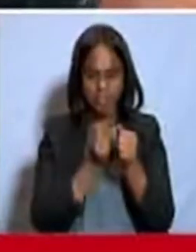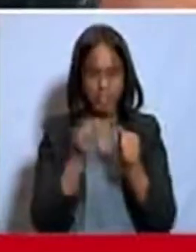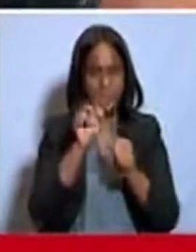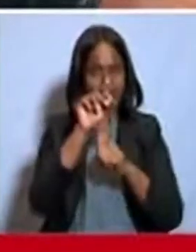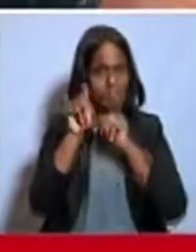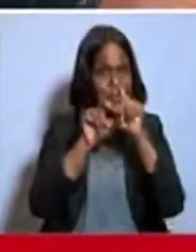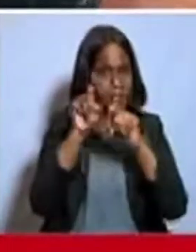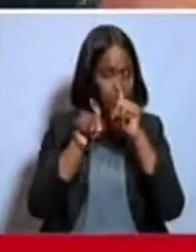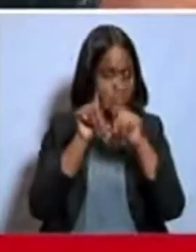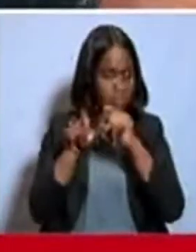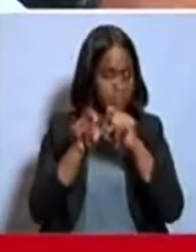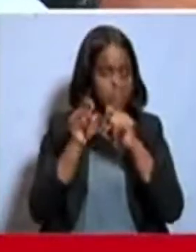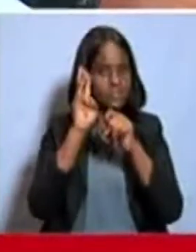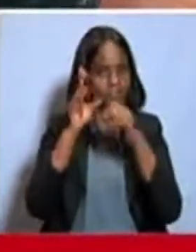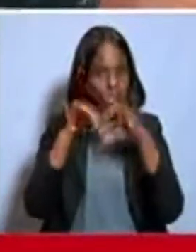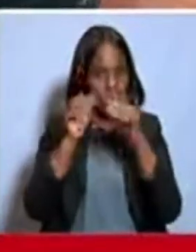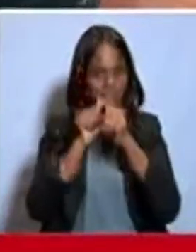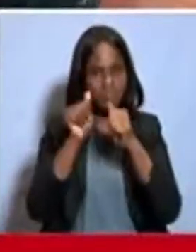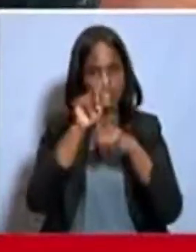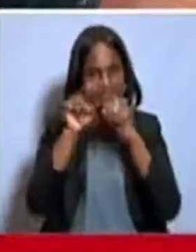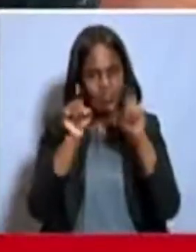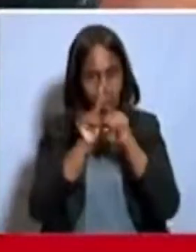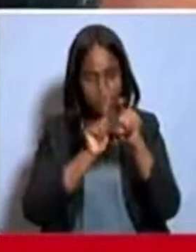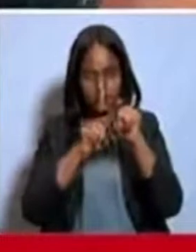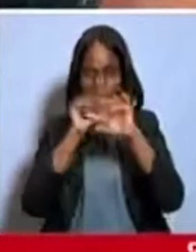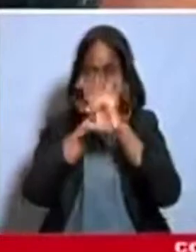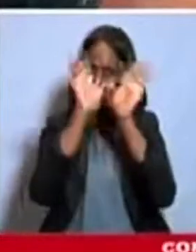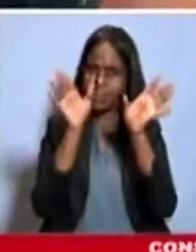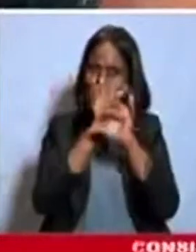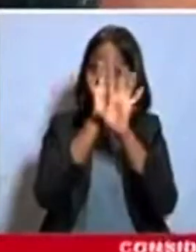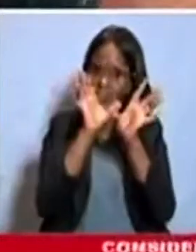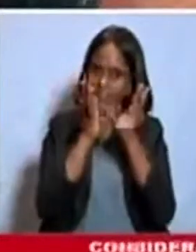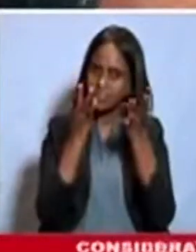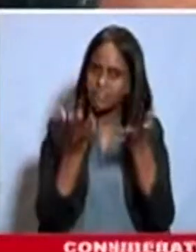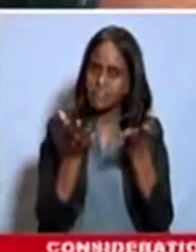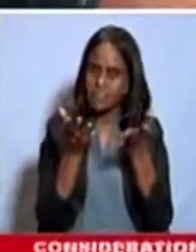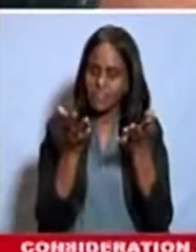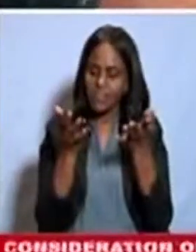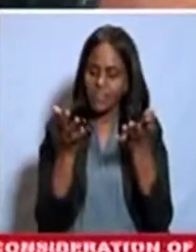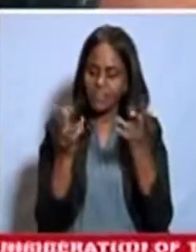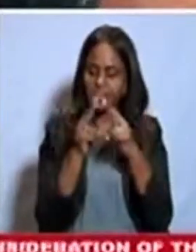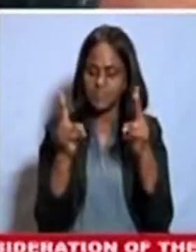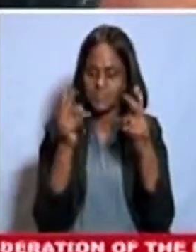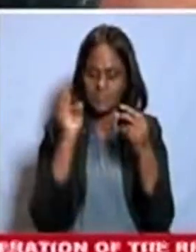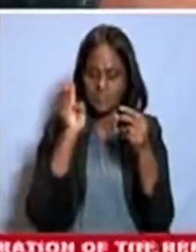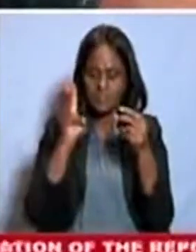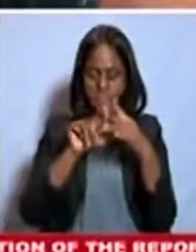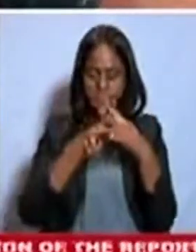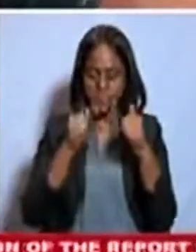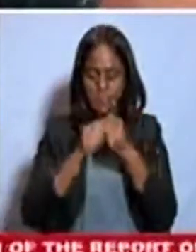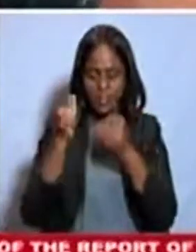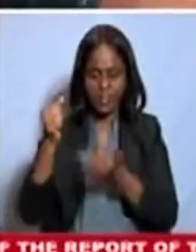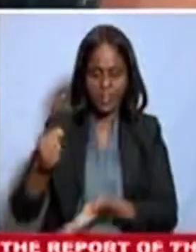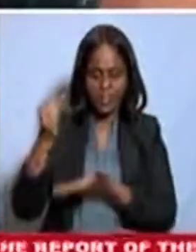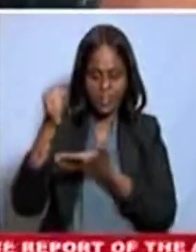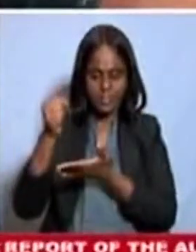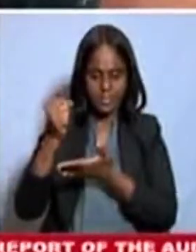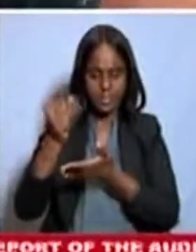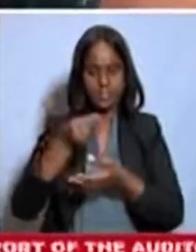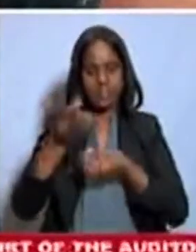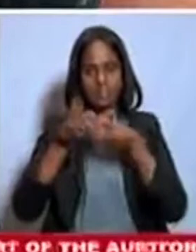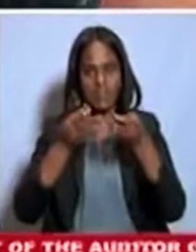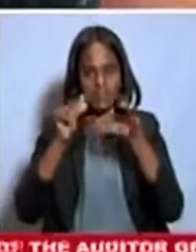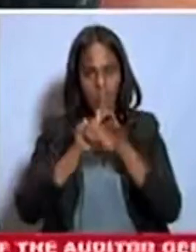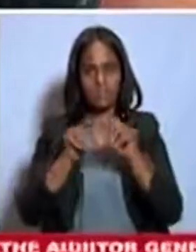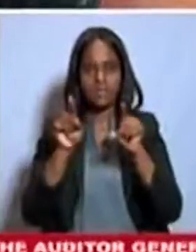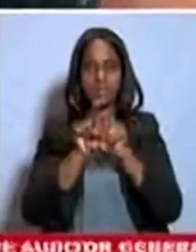questioning and clarifications. So we'll start with budget, funding and expenditure in